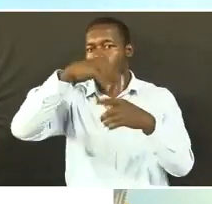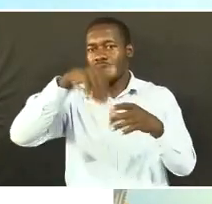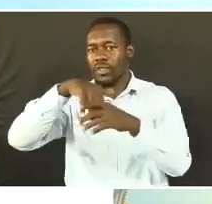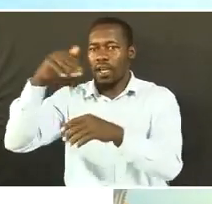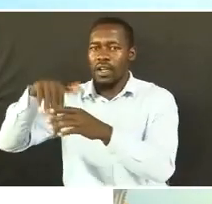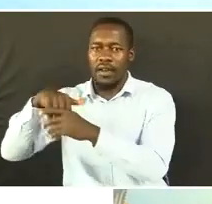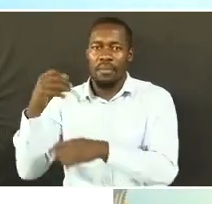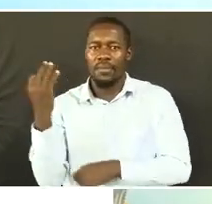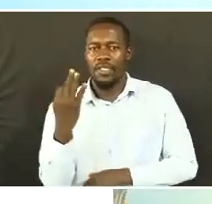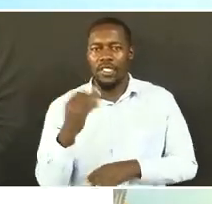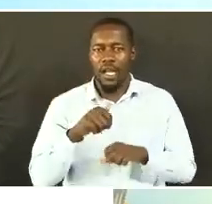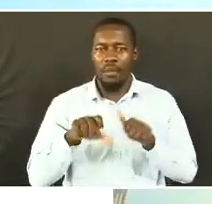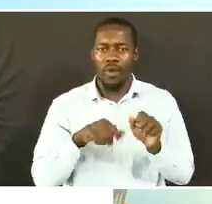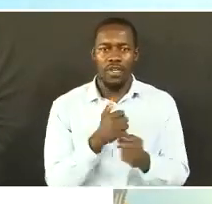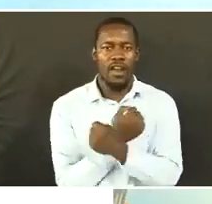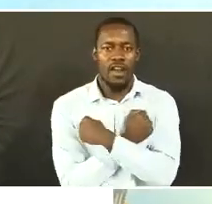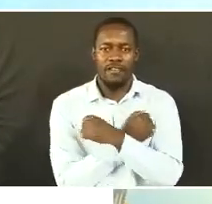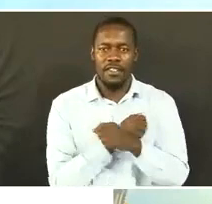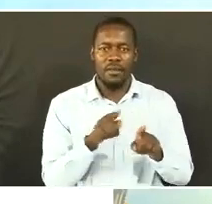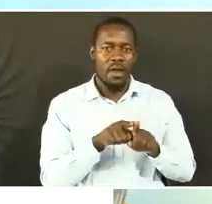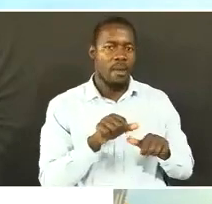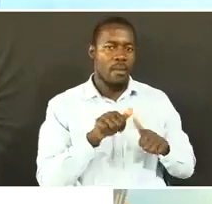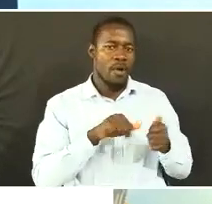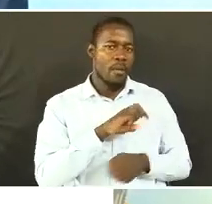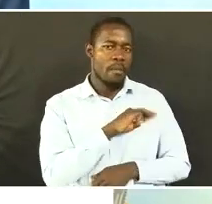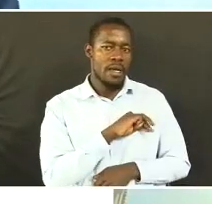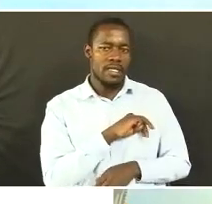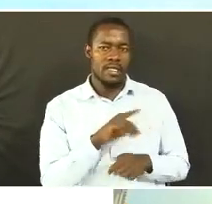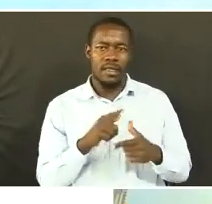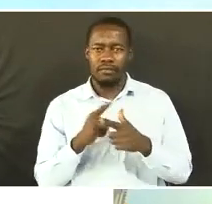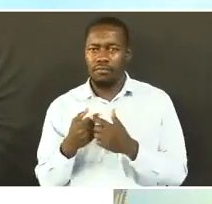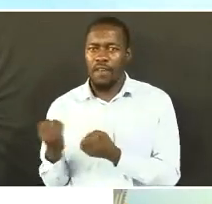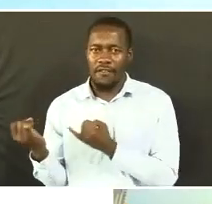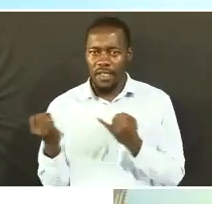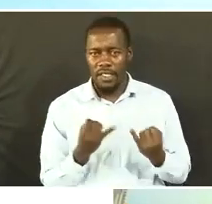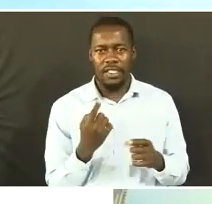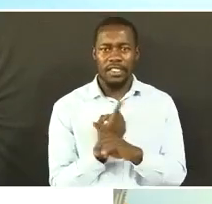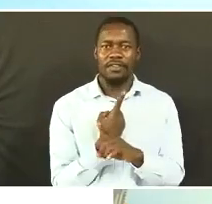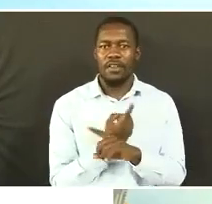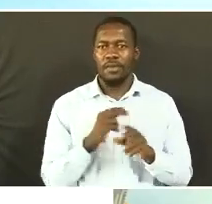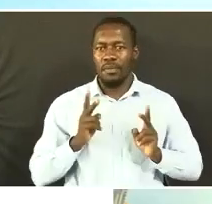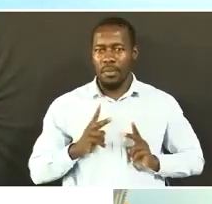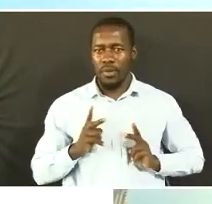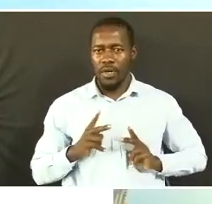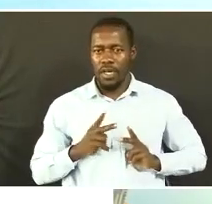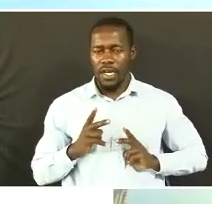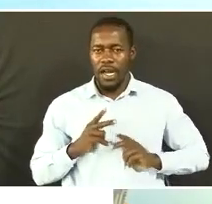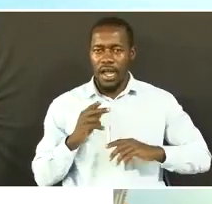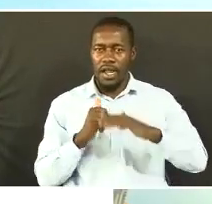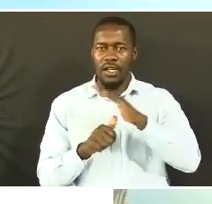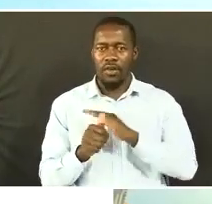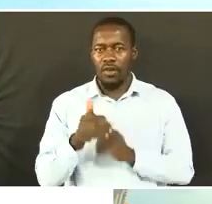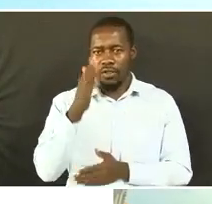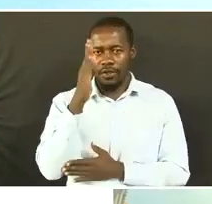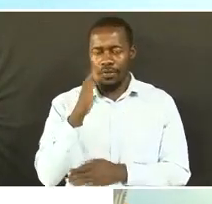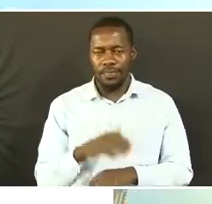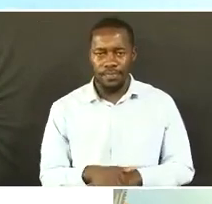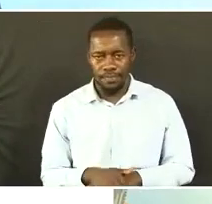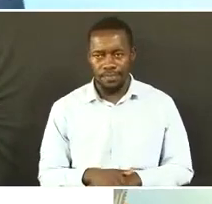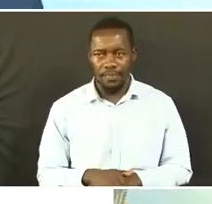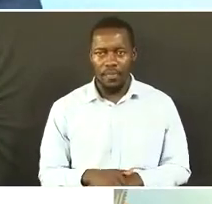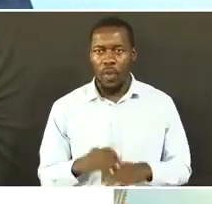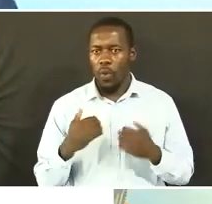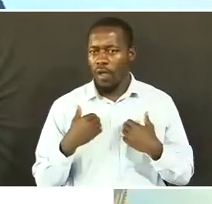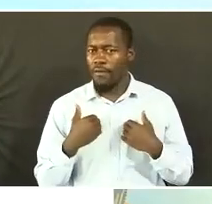do deeds of mercy and invite people into the fold of Christ Jesus. It is a significant